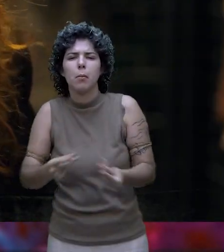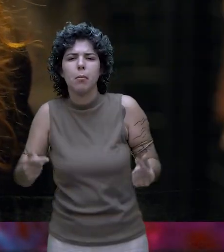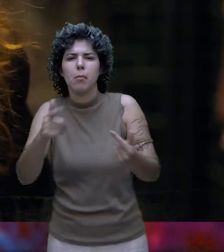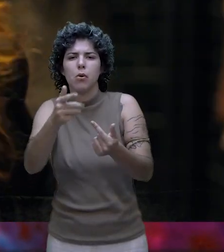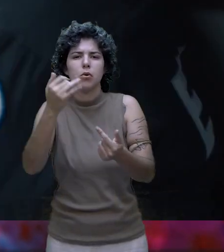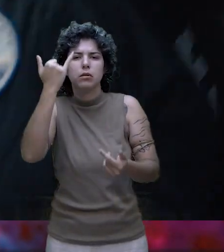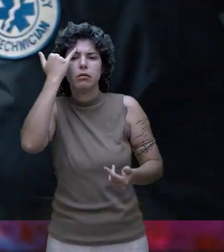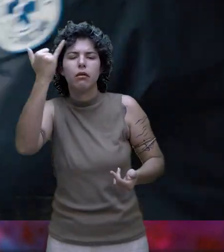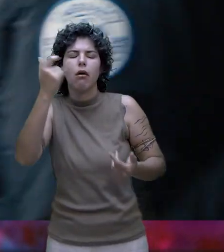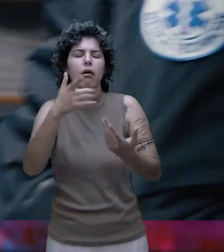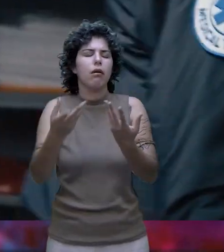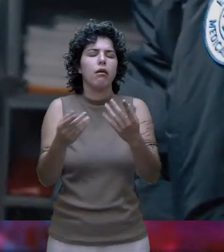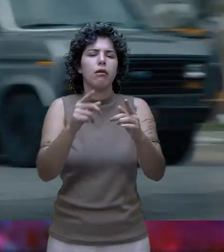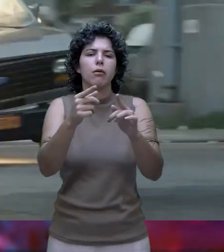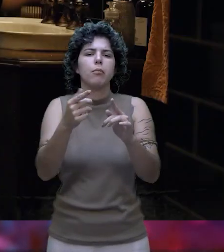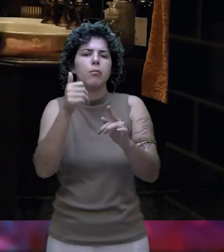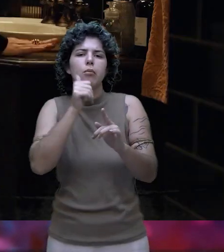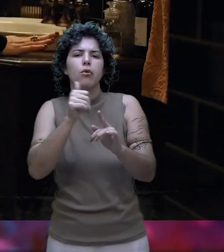suas dores.